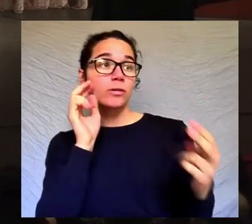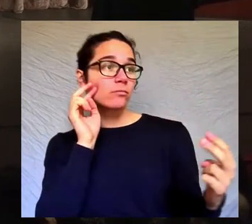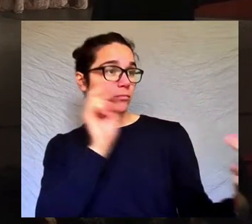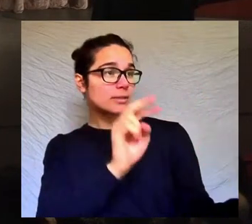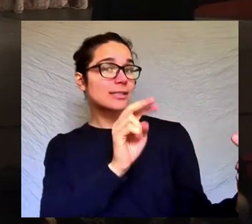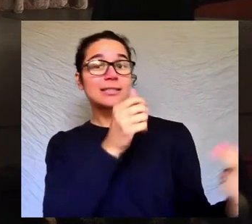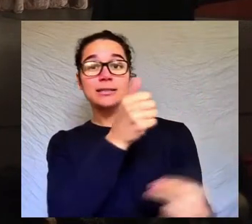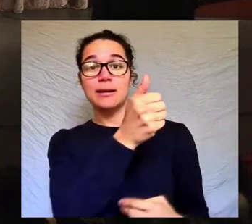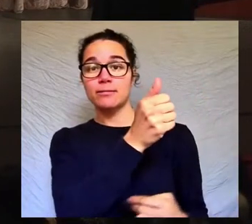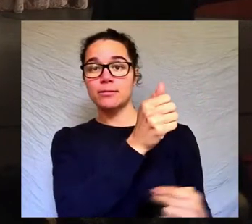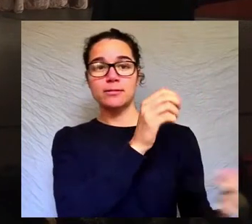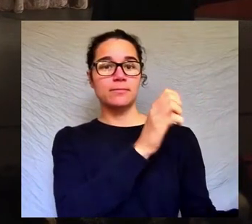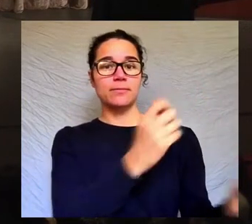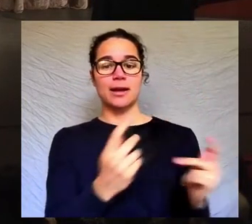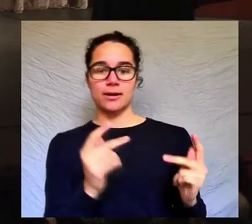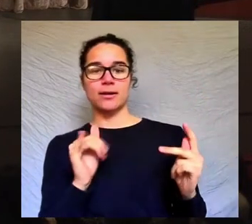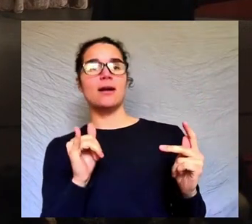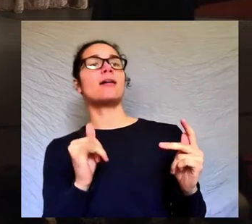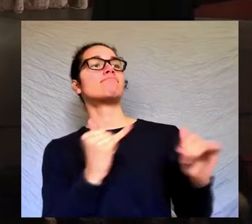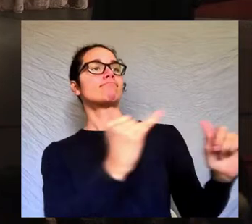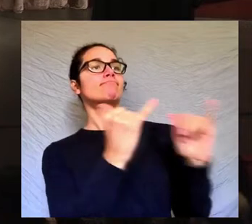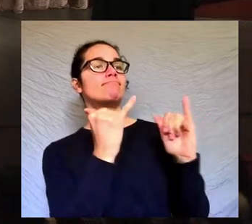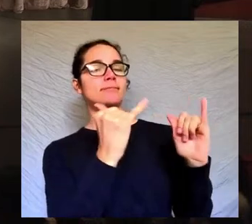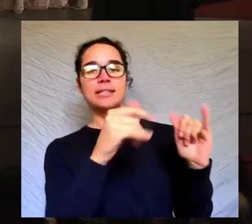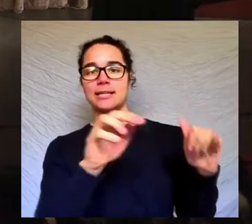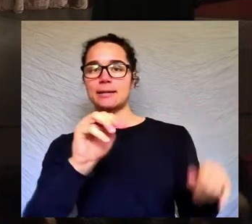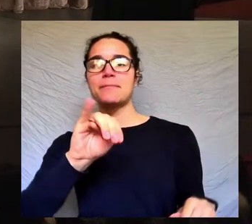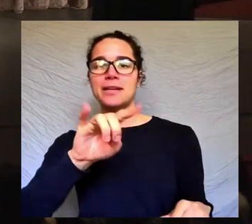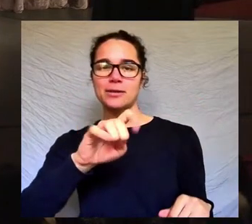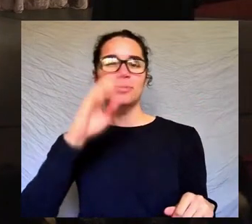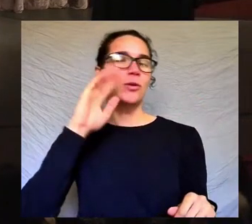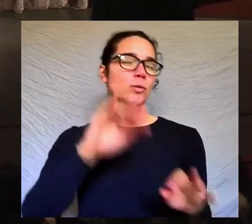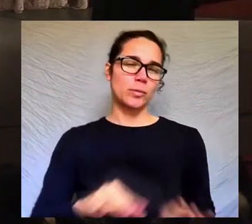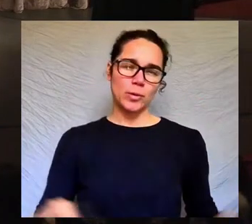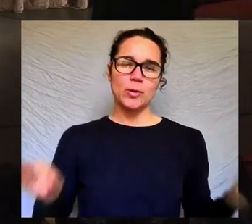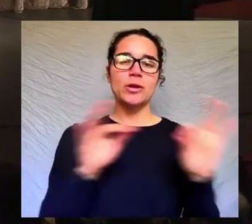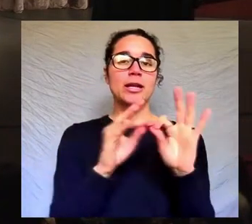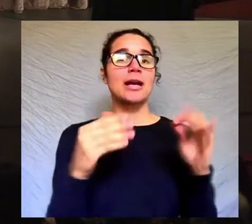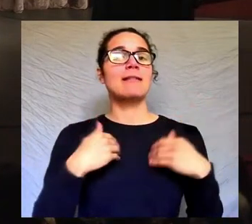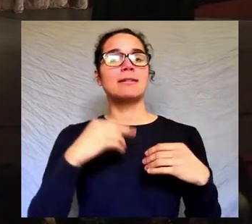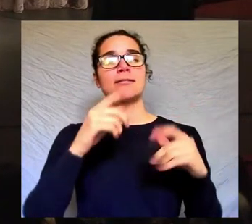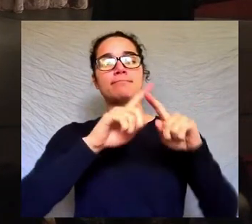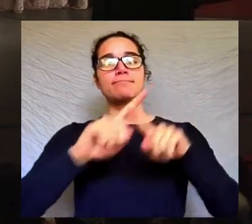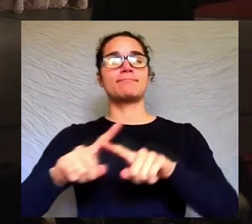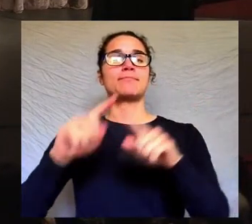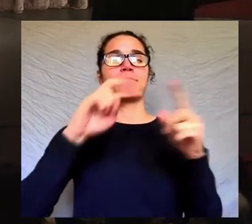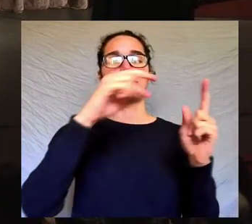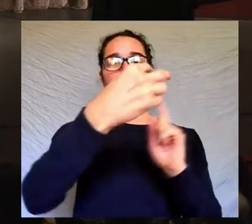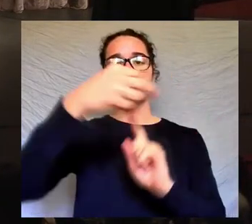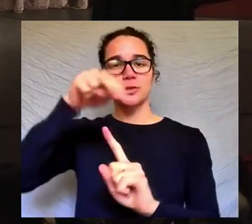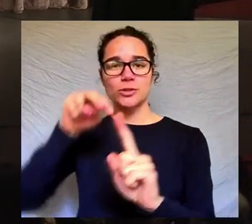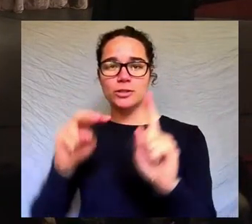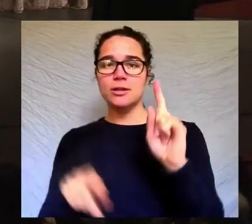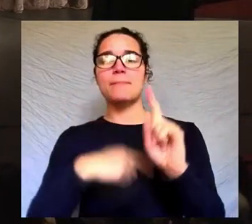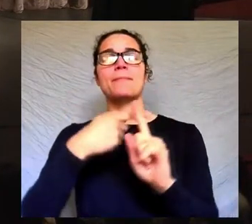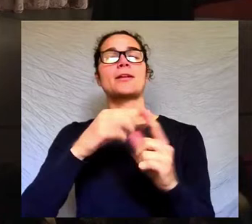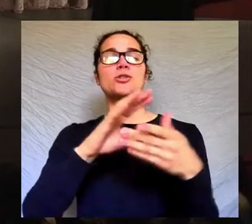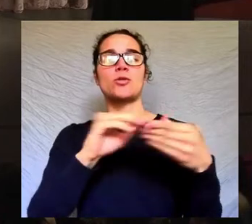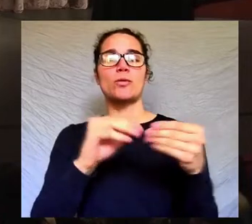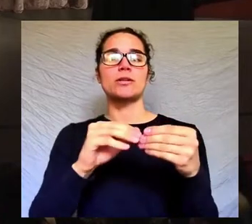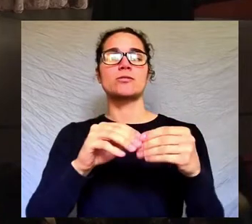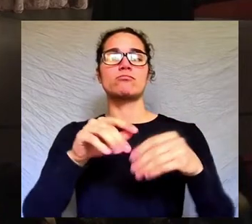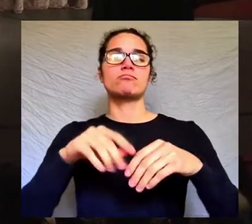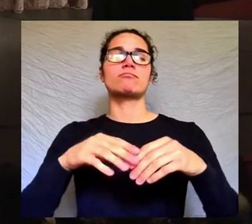today was so important, that features multiple perspectives and multiple stories. The collection will be available to